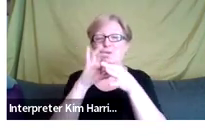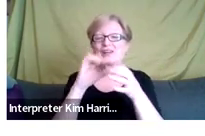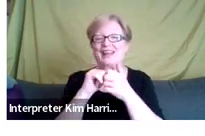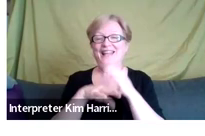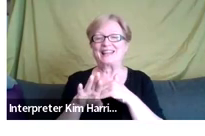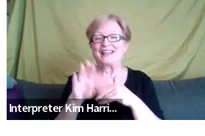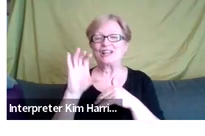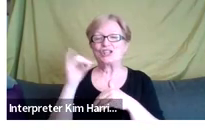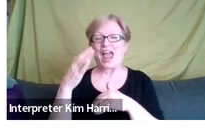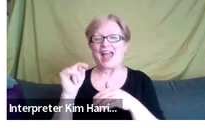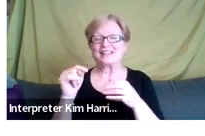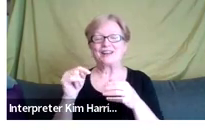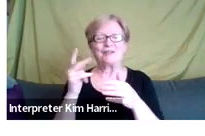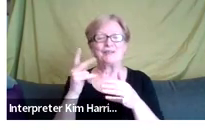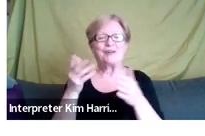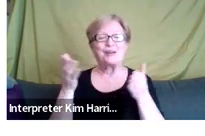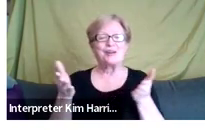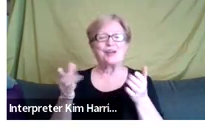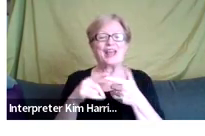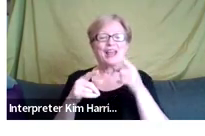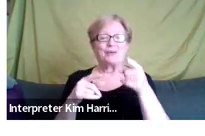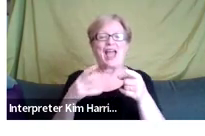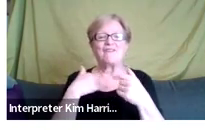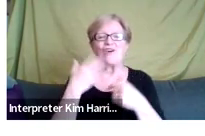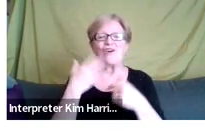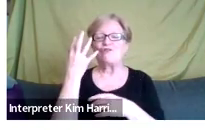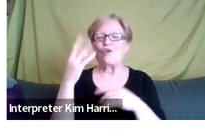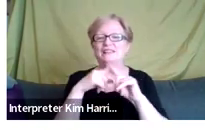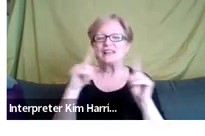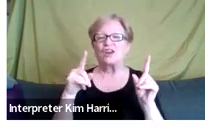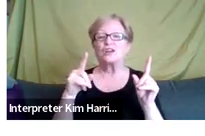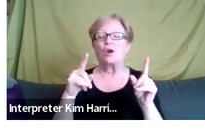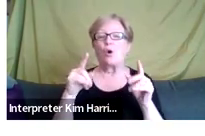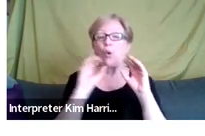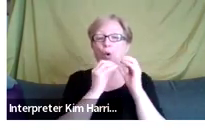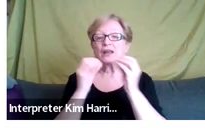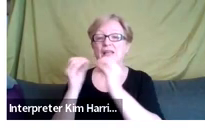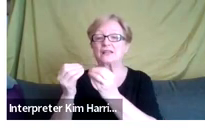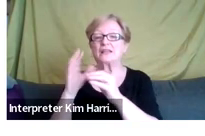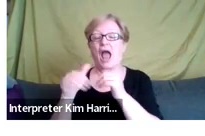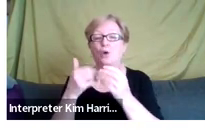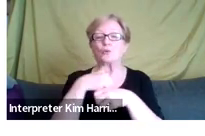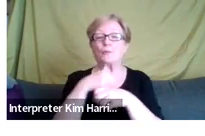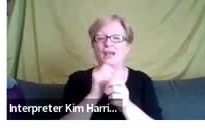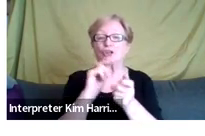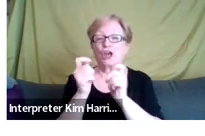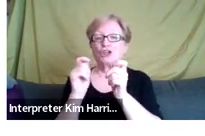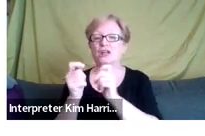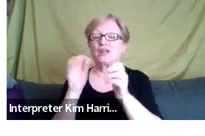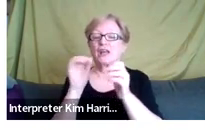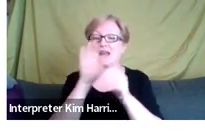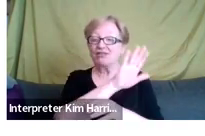with up to four different organizations on how to make these type of changes within their